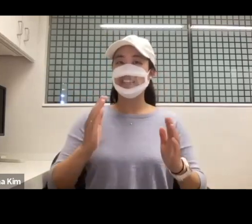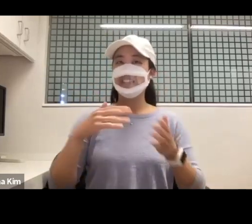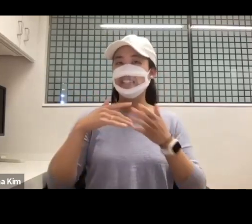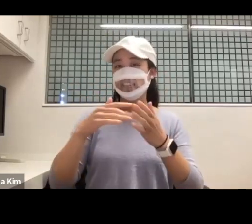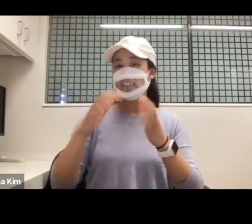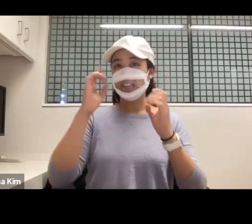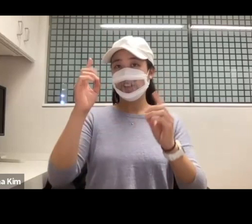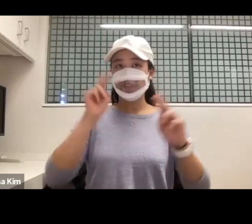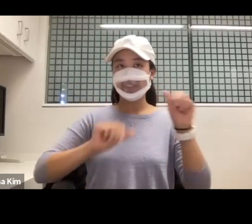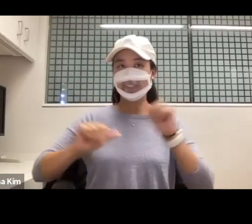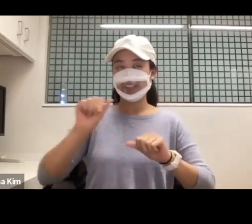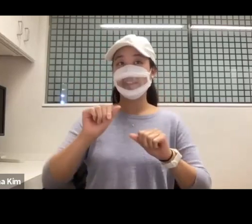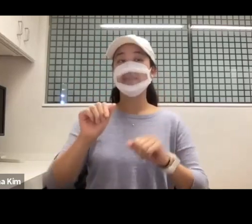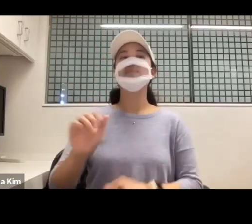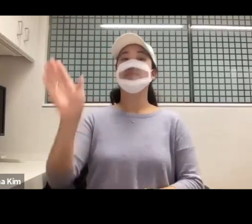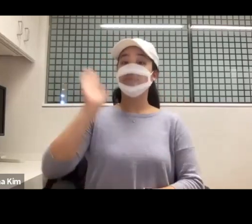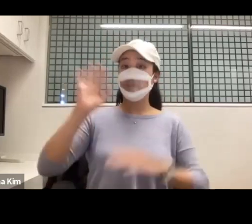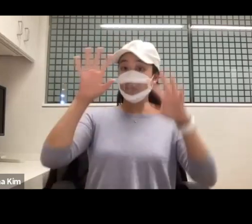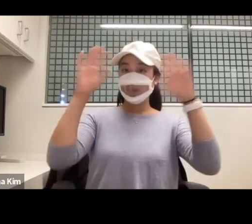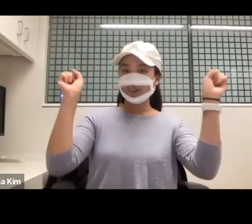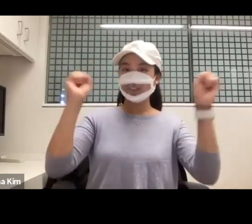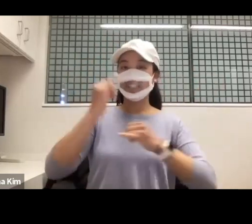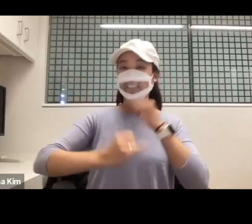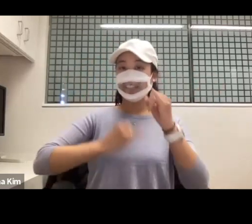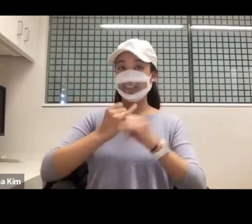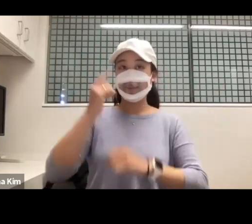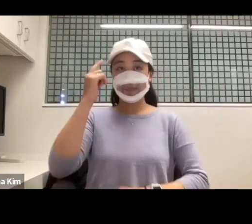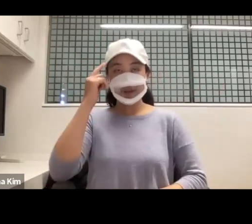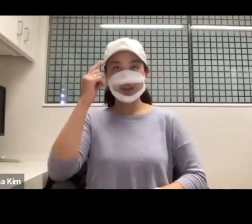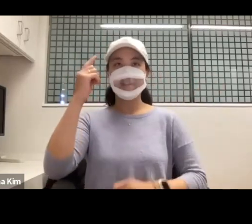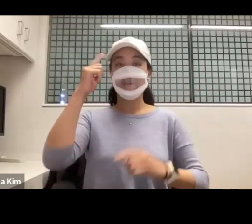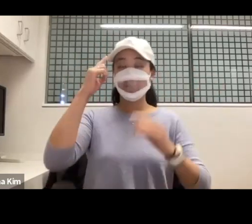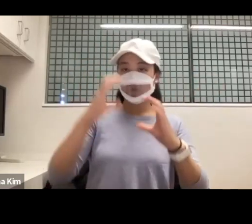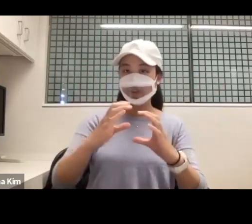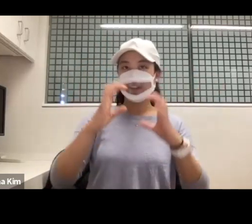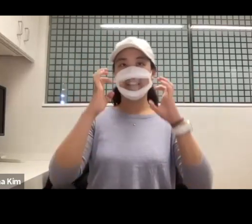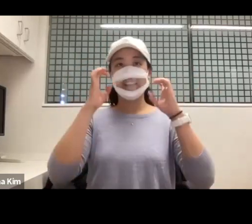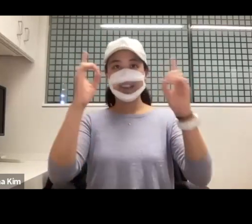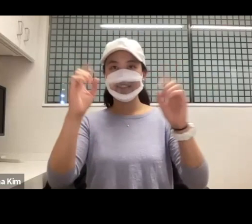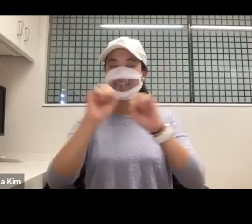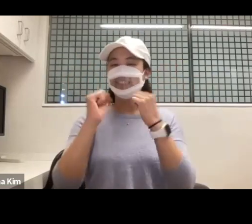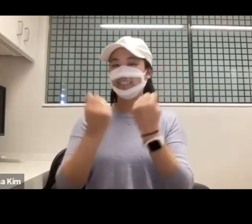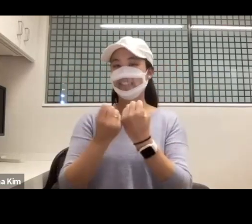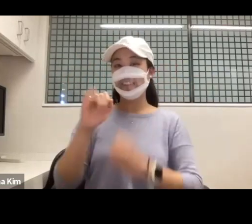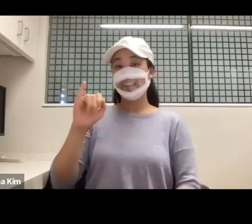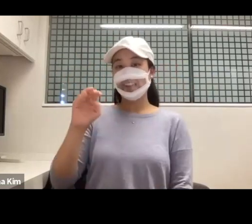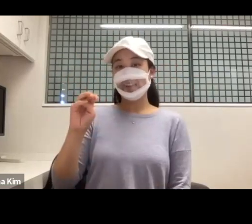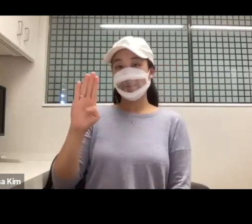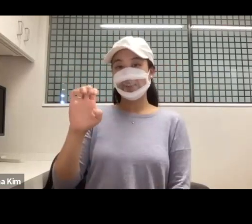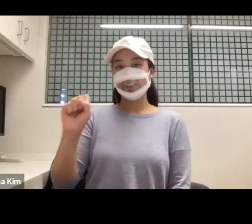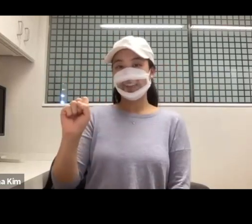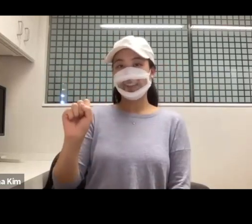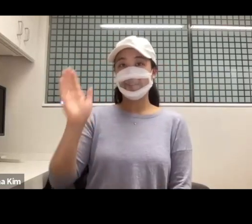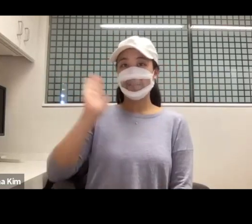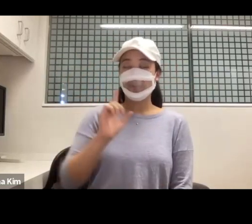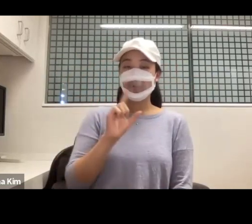She is very well regarded as a scientist in the field of educational neuroscience and was the president of the